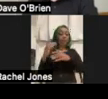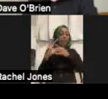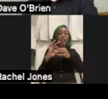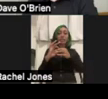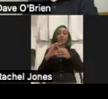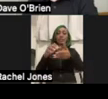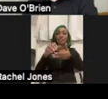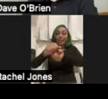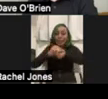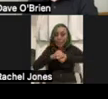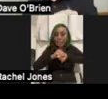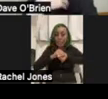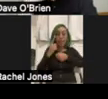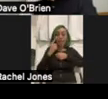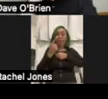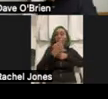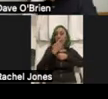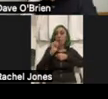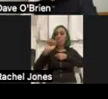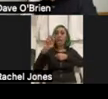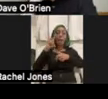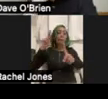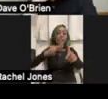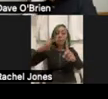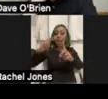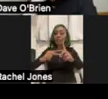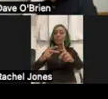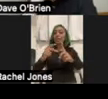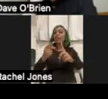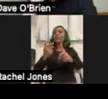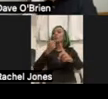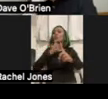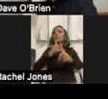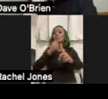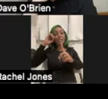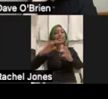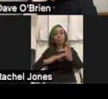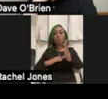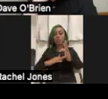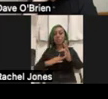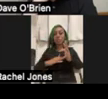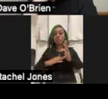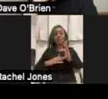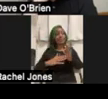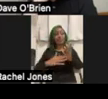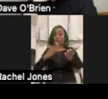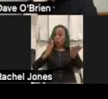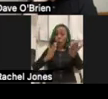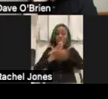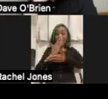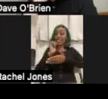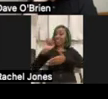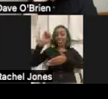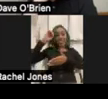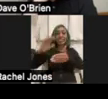harvesting evidence or their kind of perspectives and experience being used as evidence and authenticating those experiences,